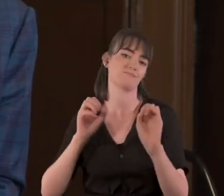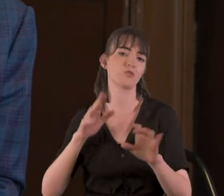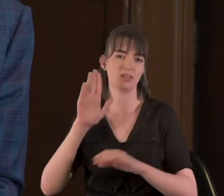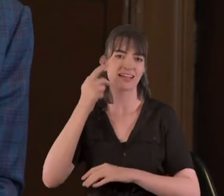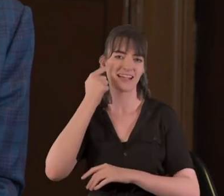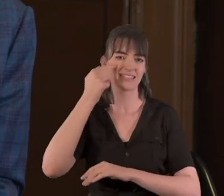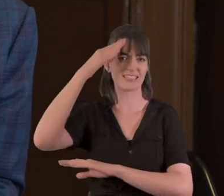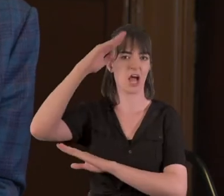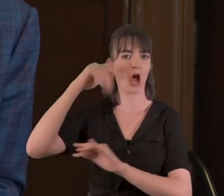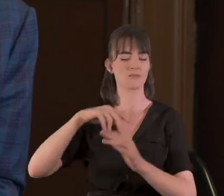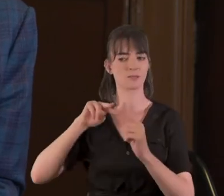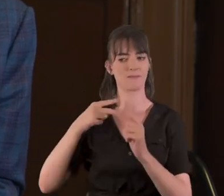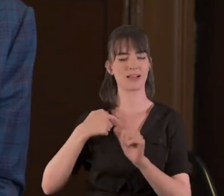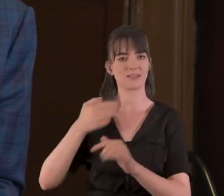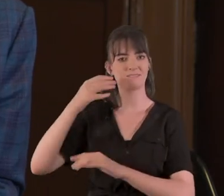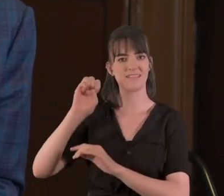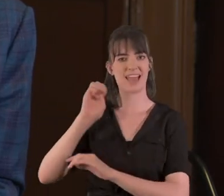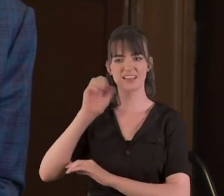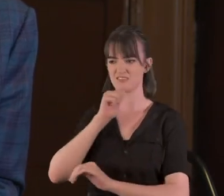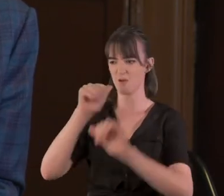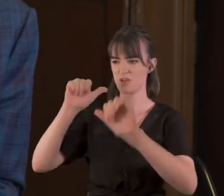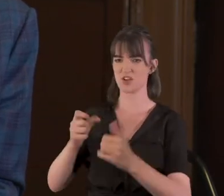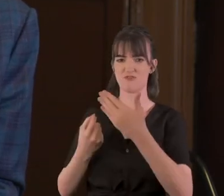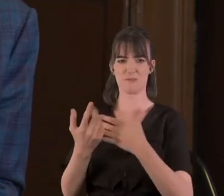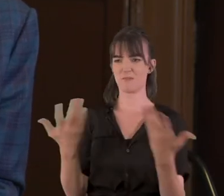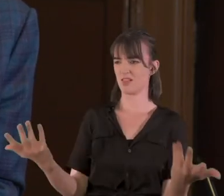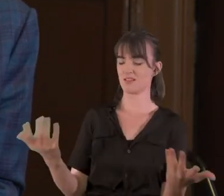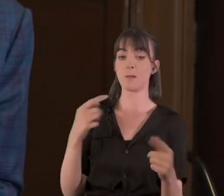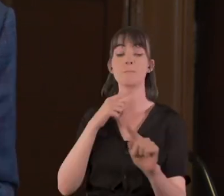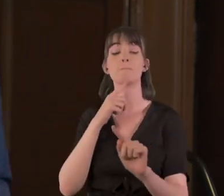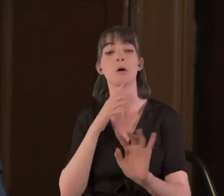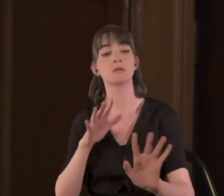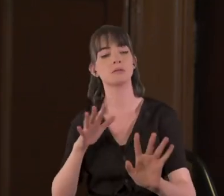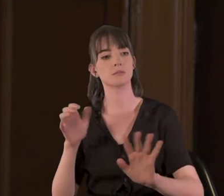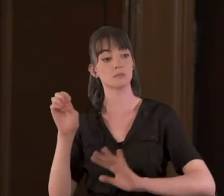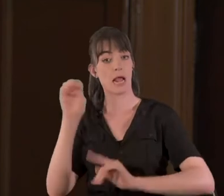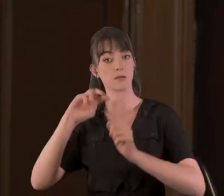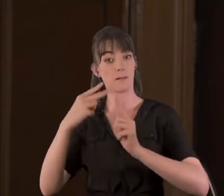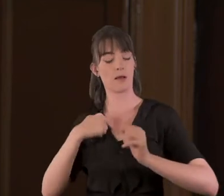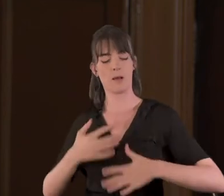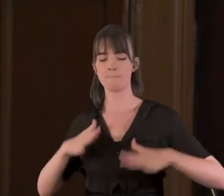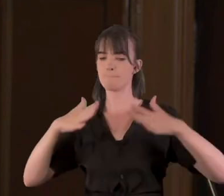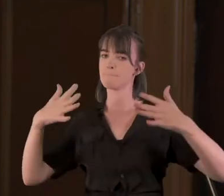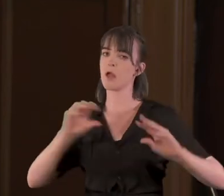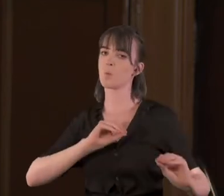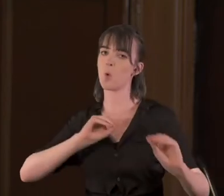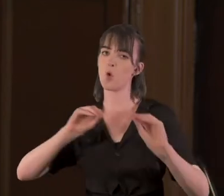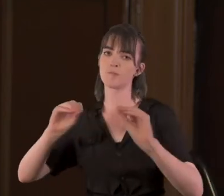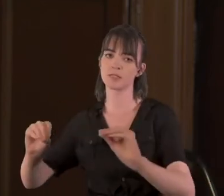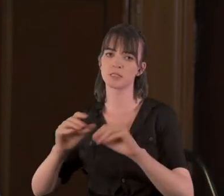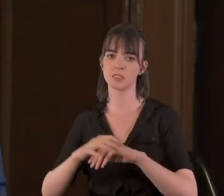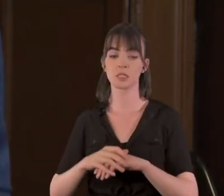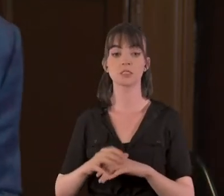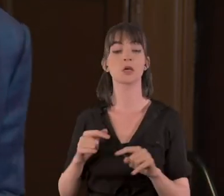concede a republic, they're not moving all that far. But my goodness, it's a big movement, considering where they were,